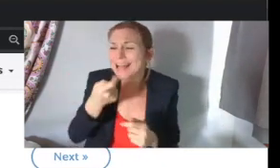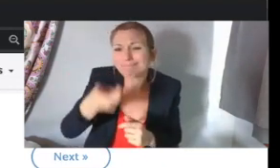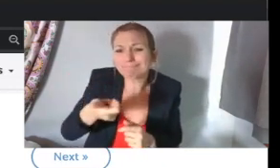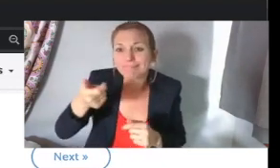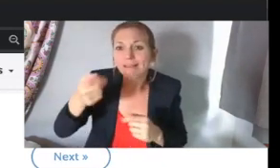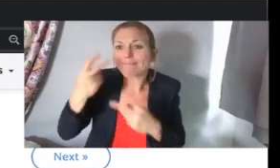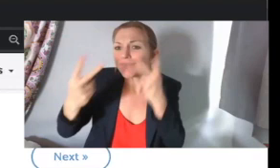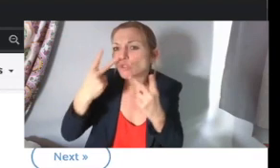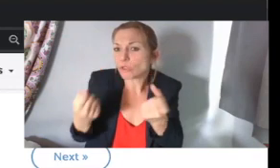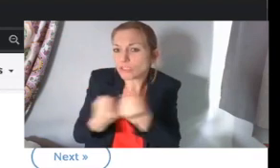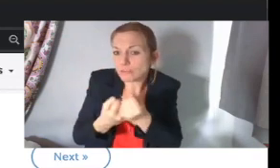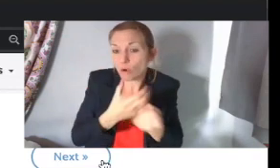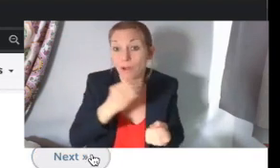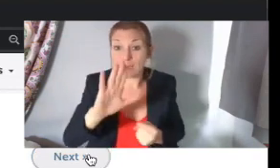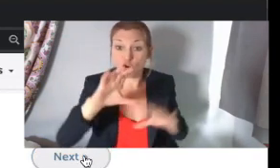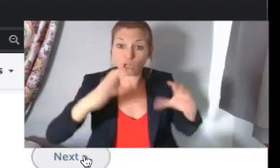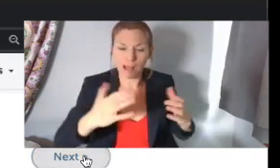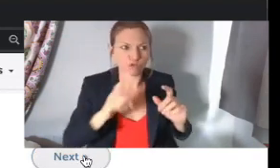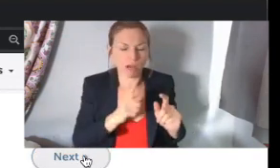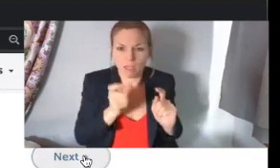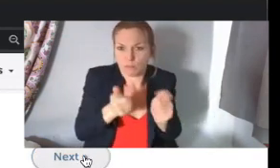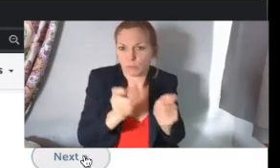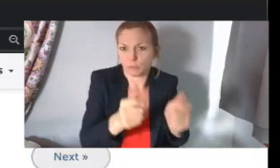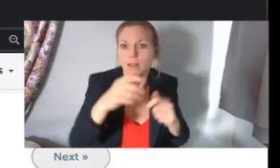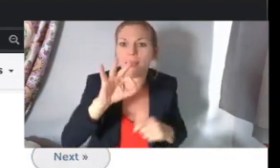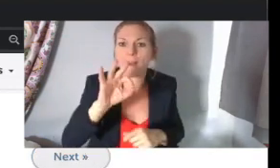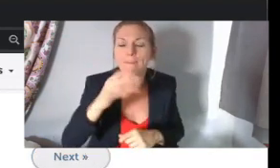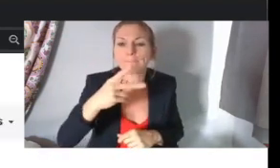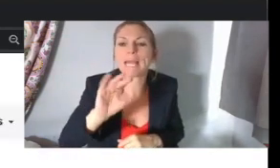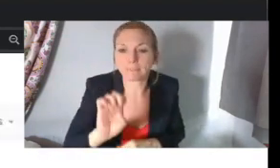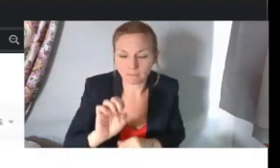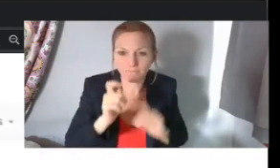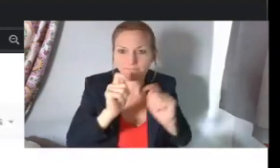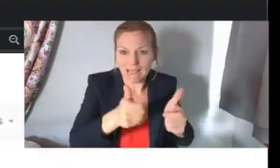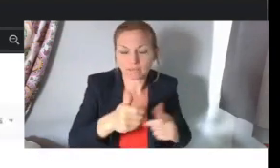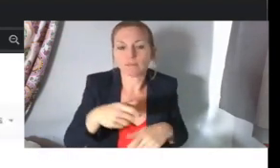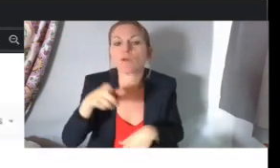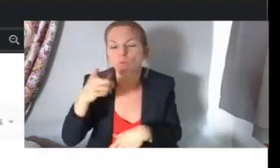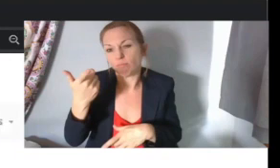definitions. So now that we've picked a few, we're going to click Next.